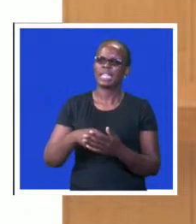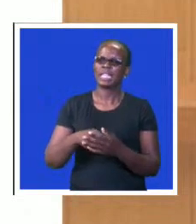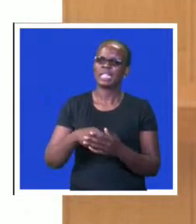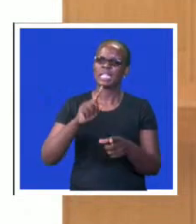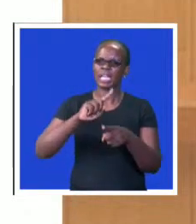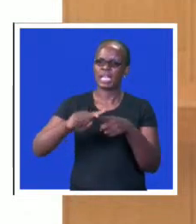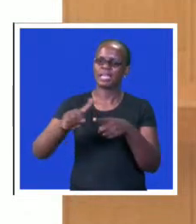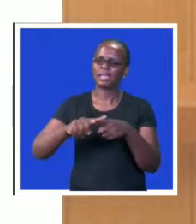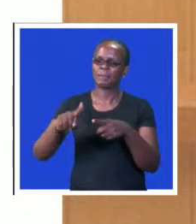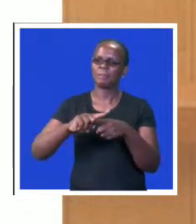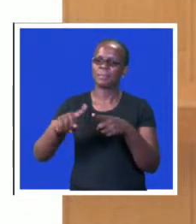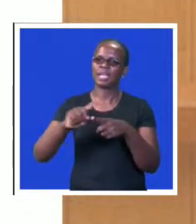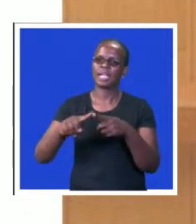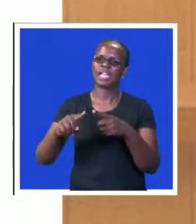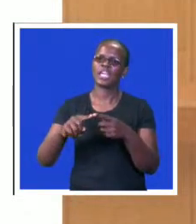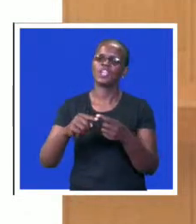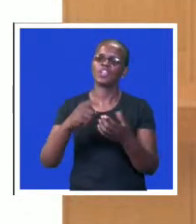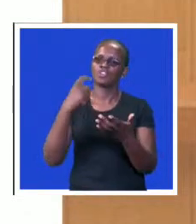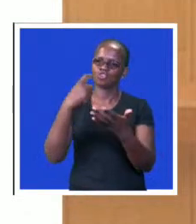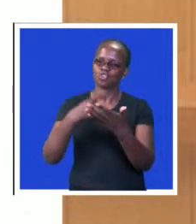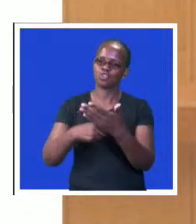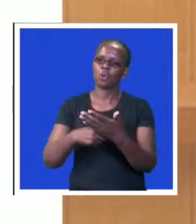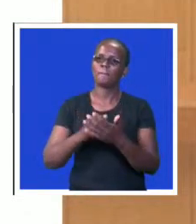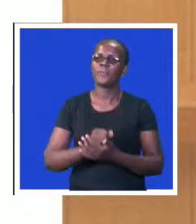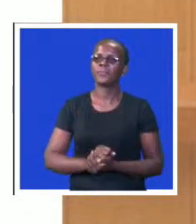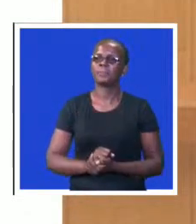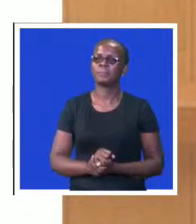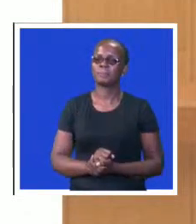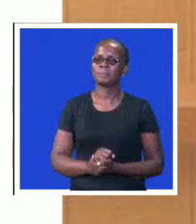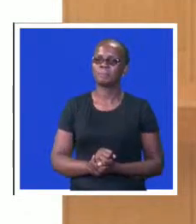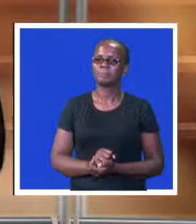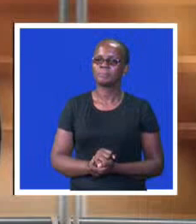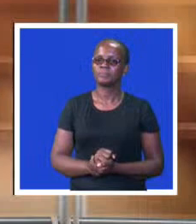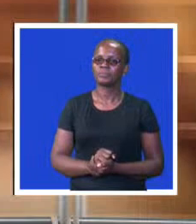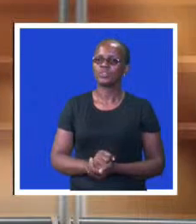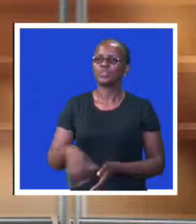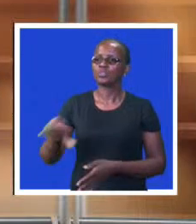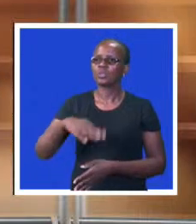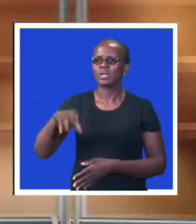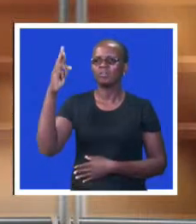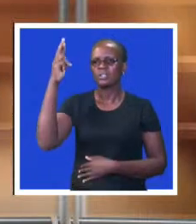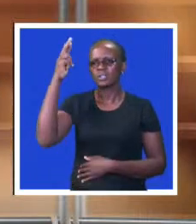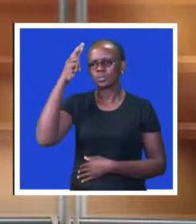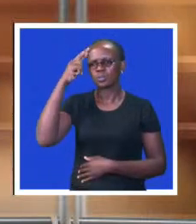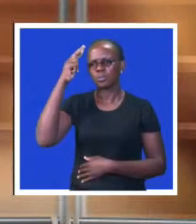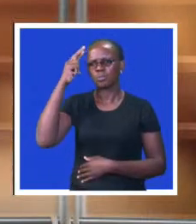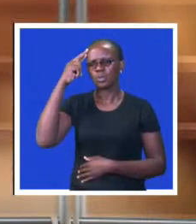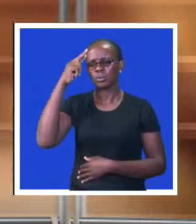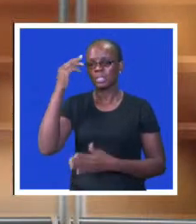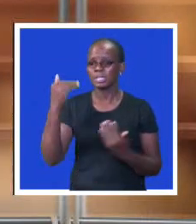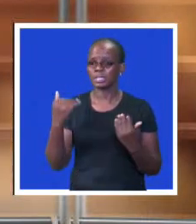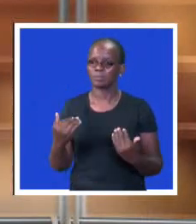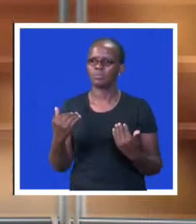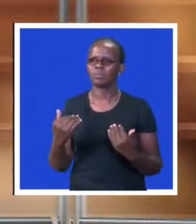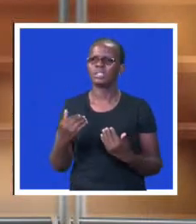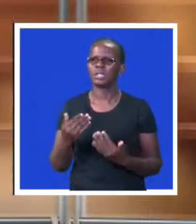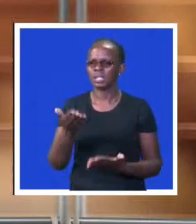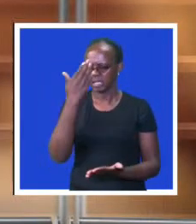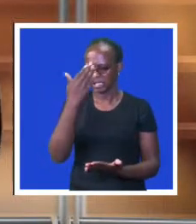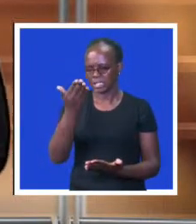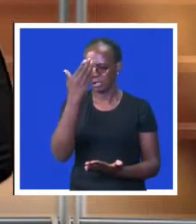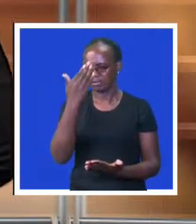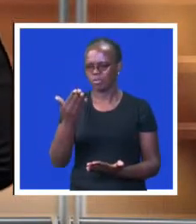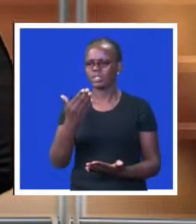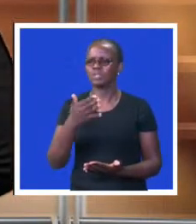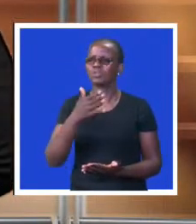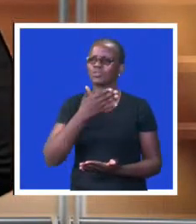shop. A mug shop is a play shop. Remember, dear learner, that we are learning this lesson